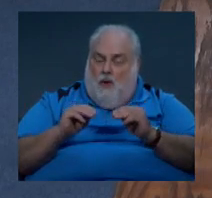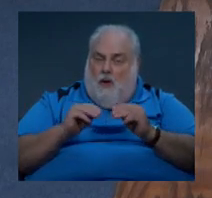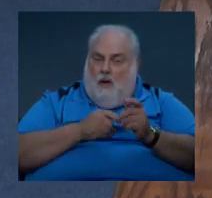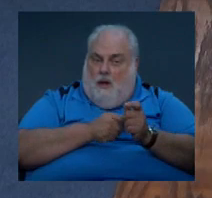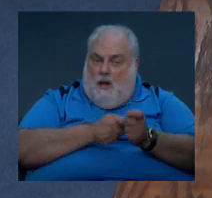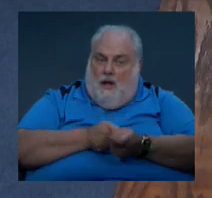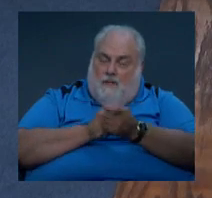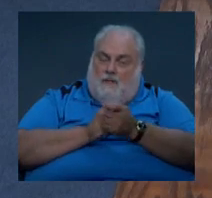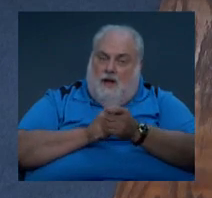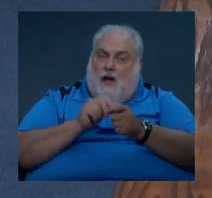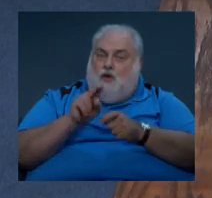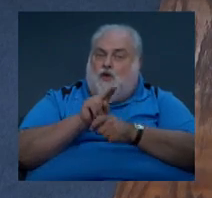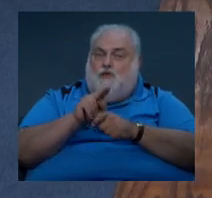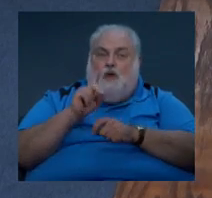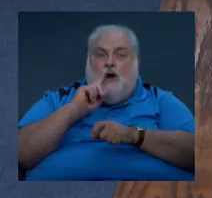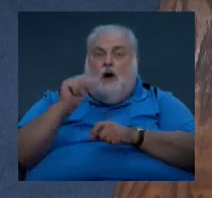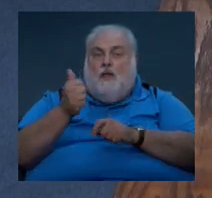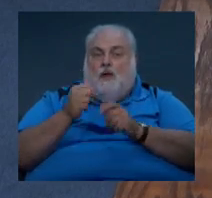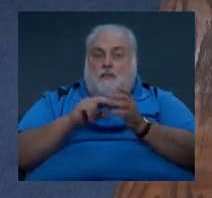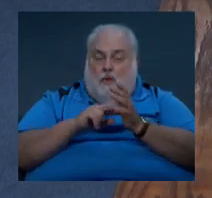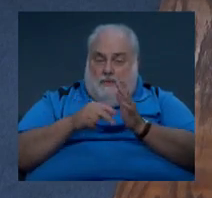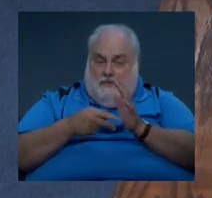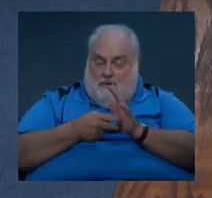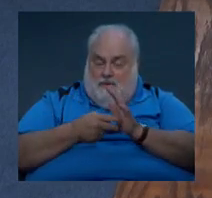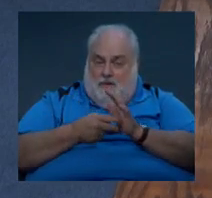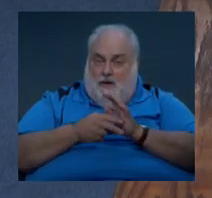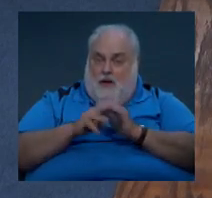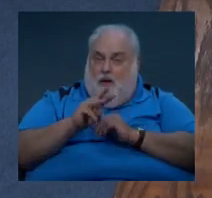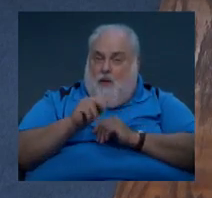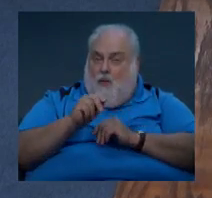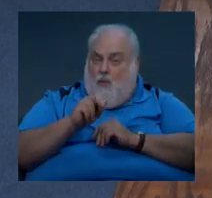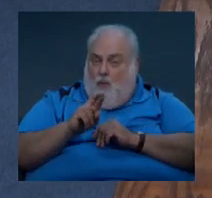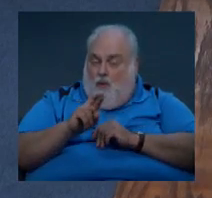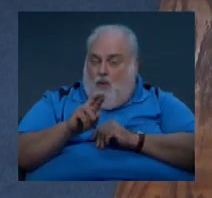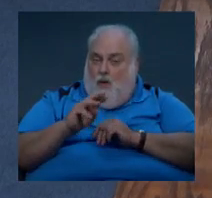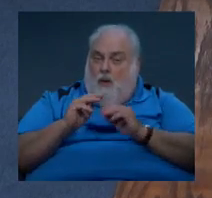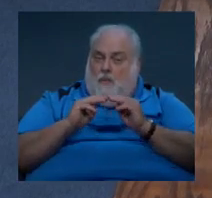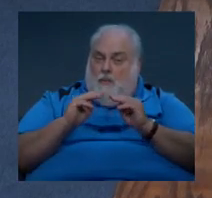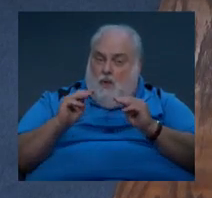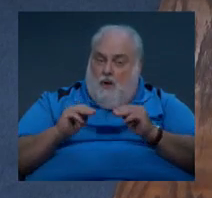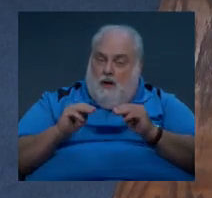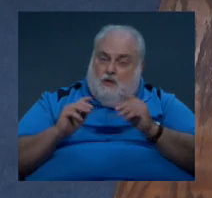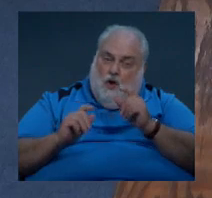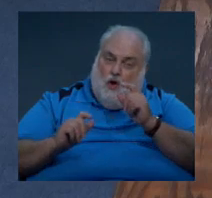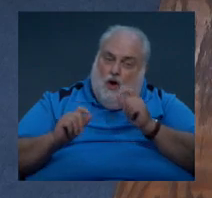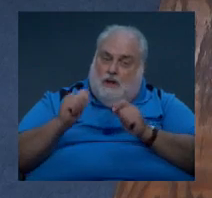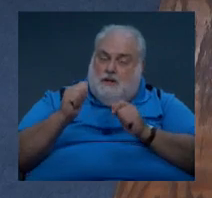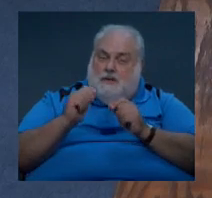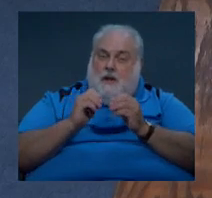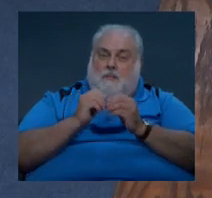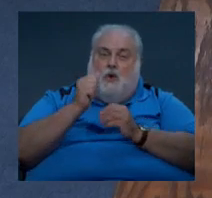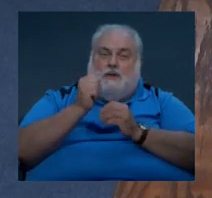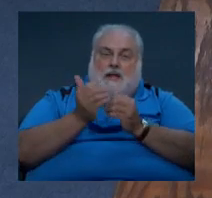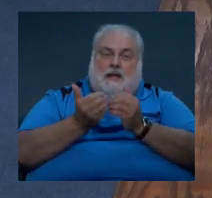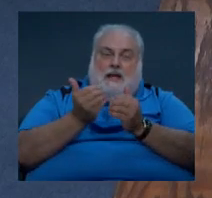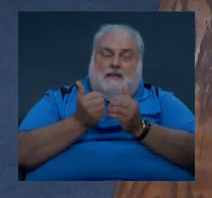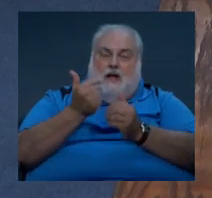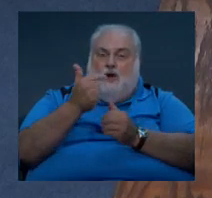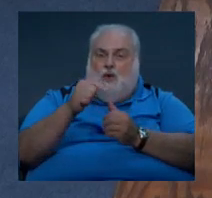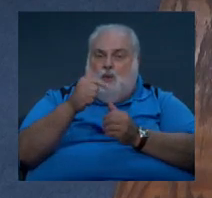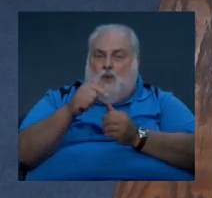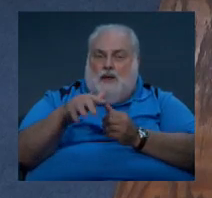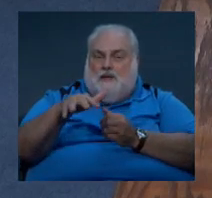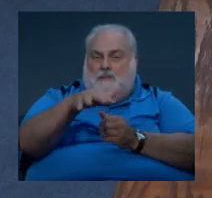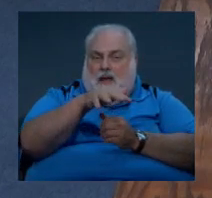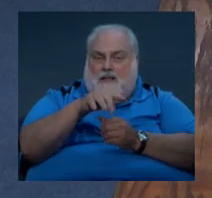for other uses. As you know, War Memorial is the largest and it's also the most easily accessible green space in the city of Little